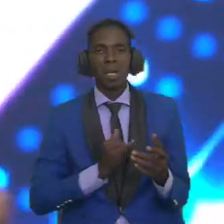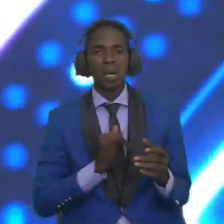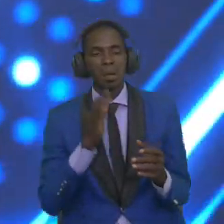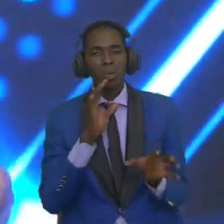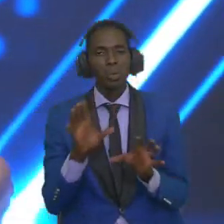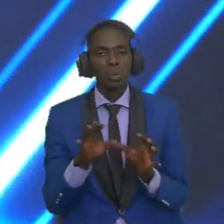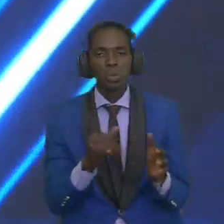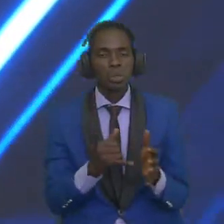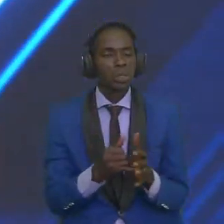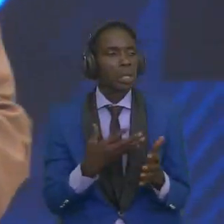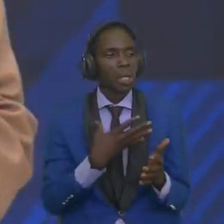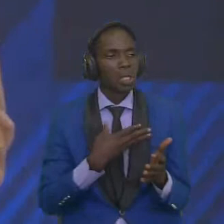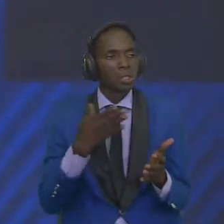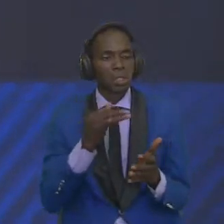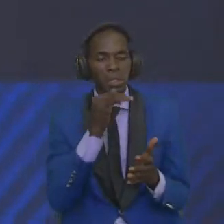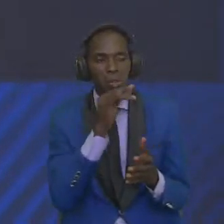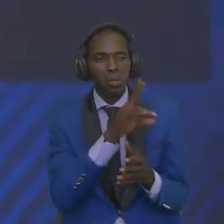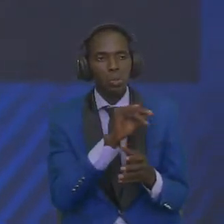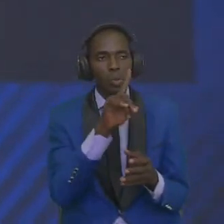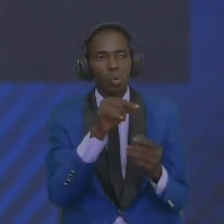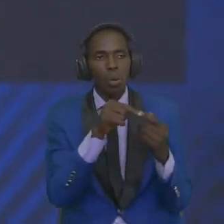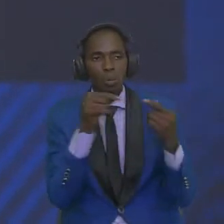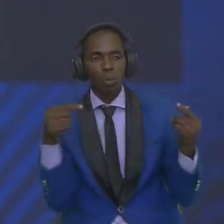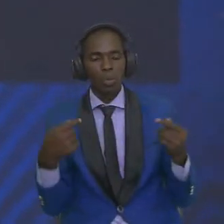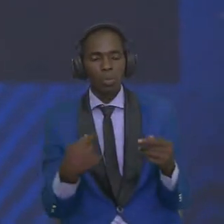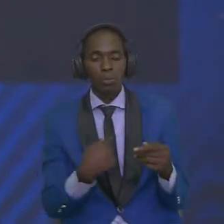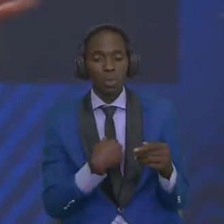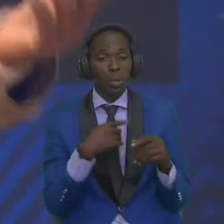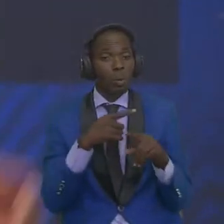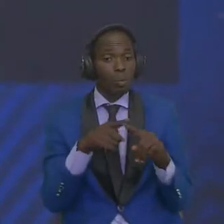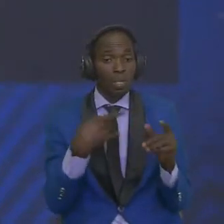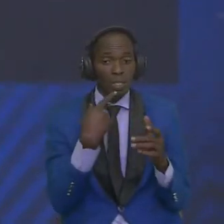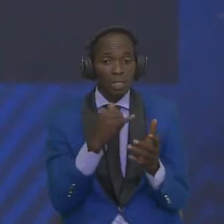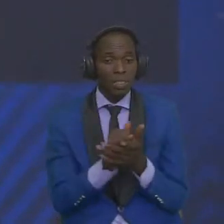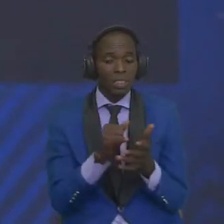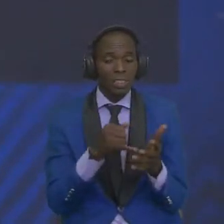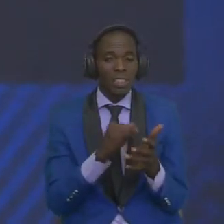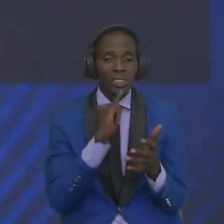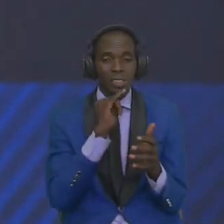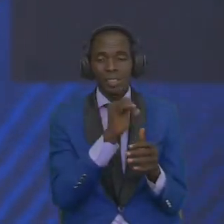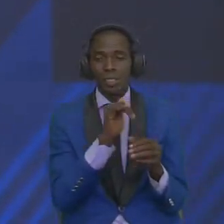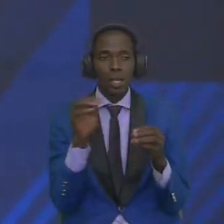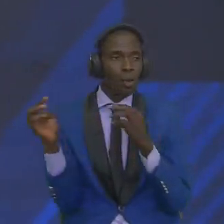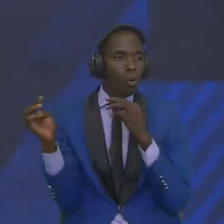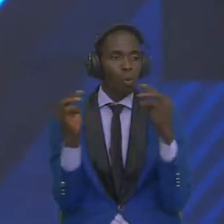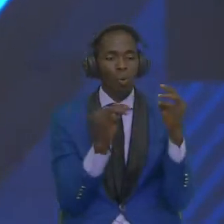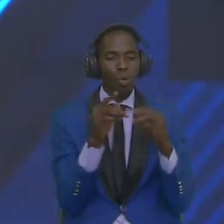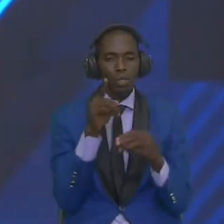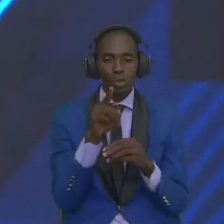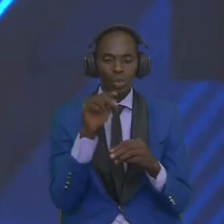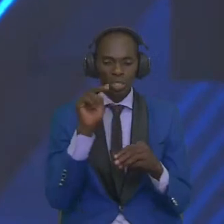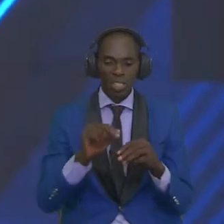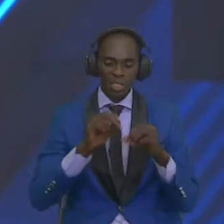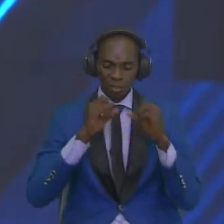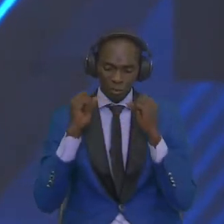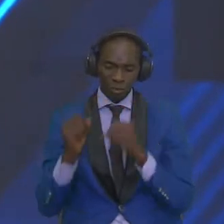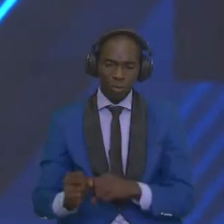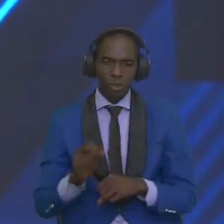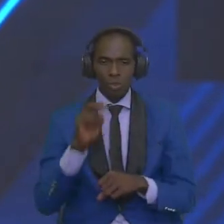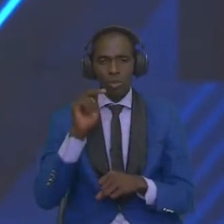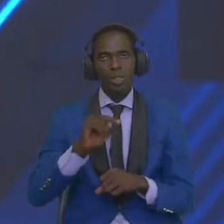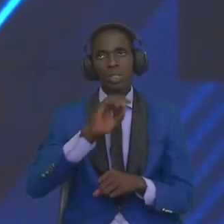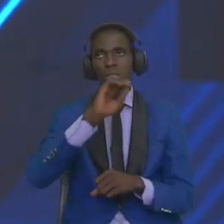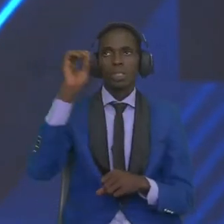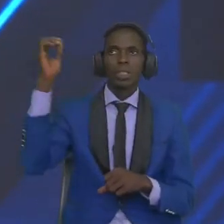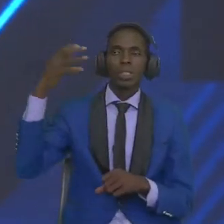no opposition. He said, it's a battle and it's war. And you need strength and you need the grace of